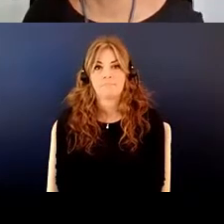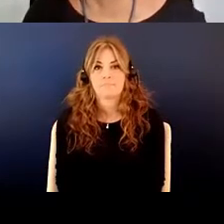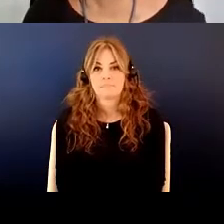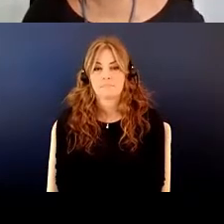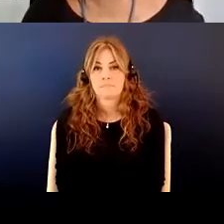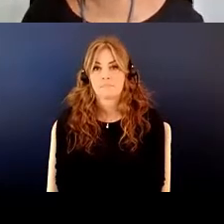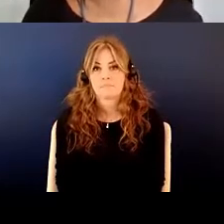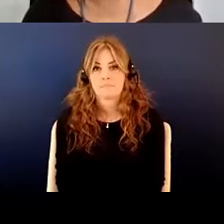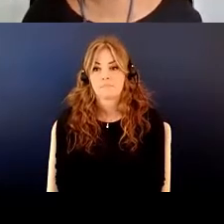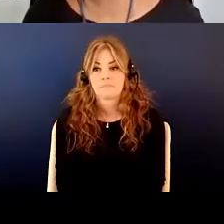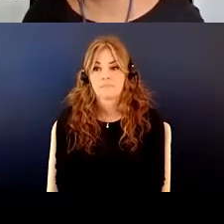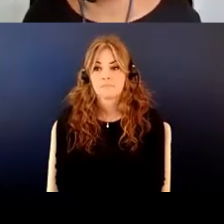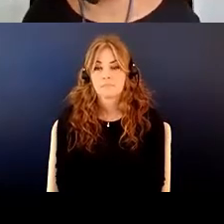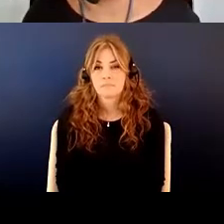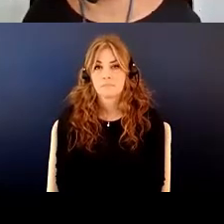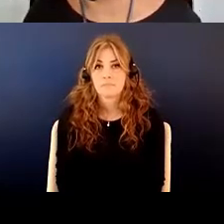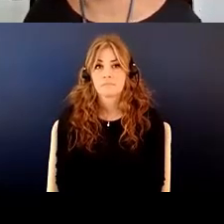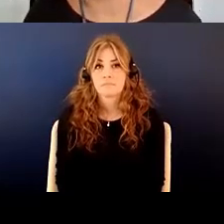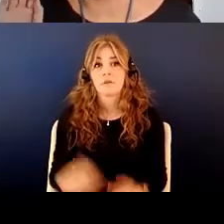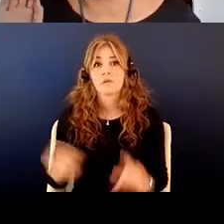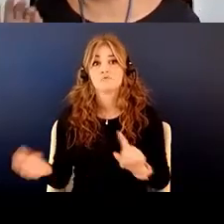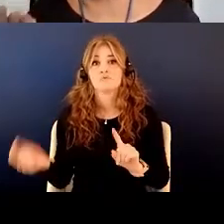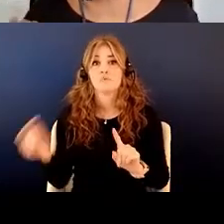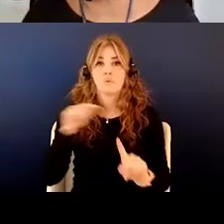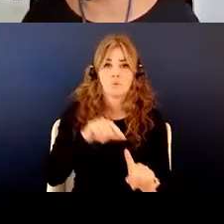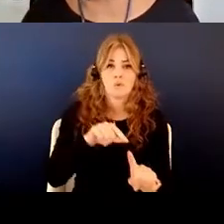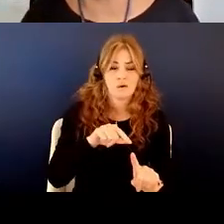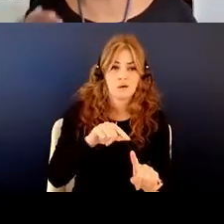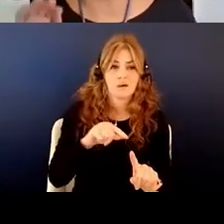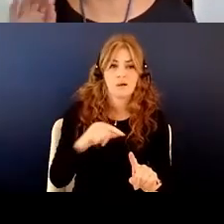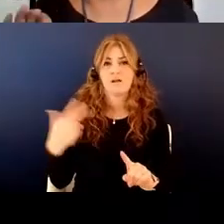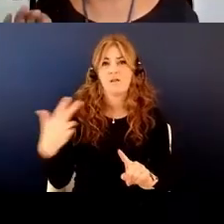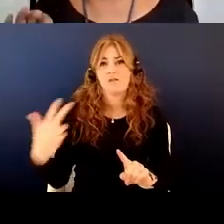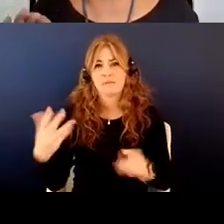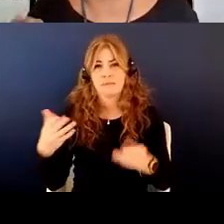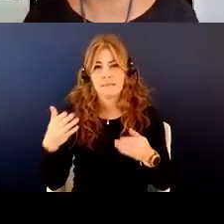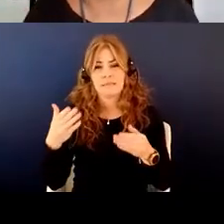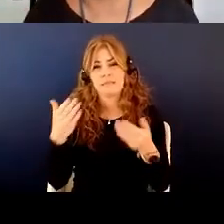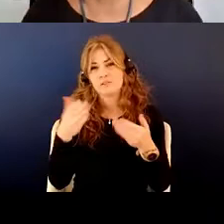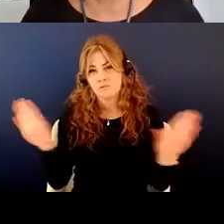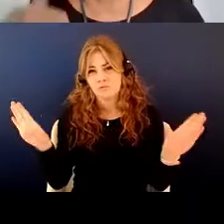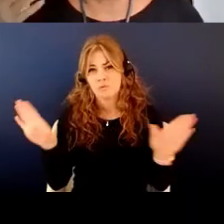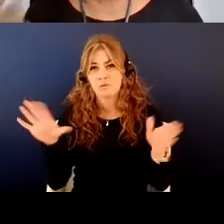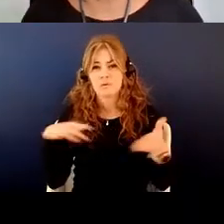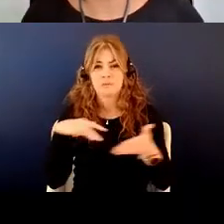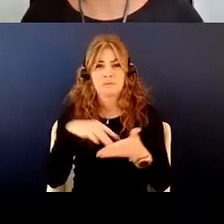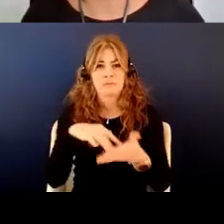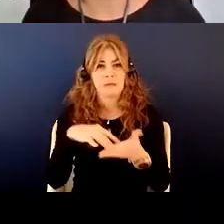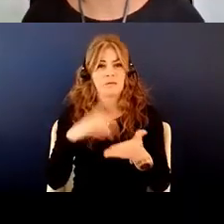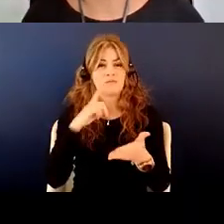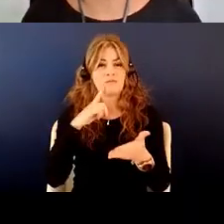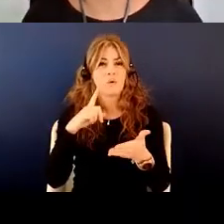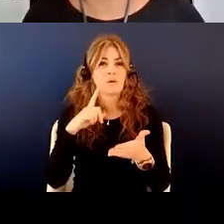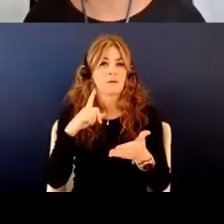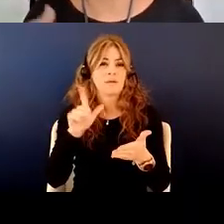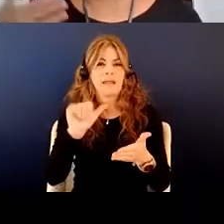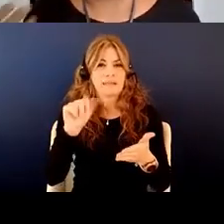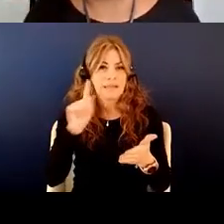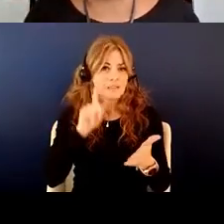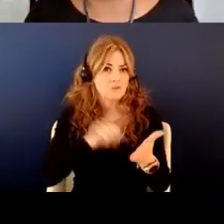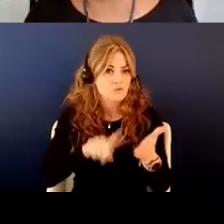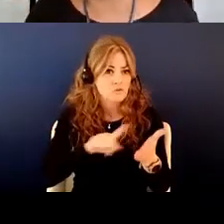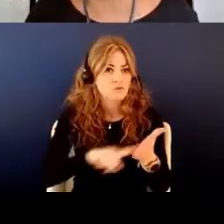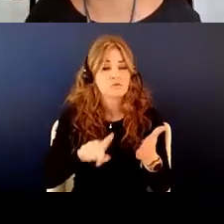So again, going back to those sort of three general strategies for a literature search, you know, you want to, first of all, search in